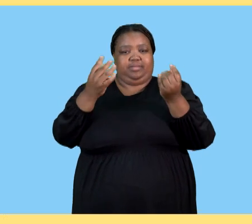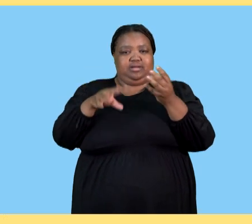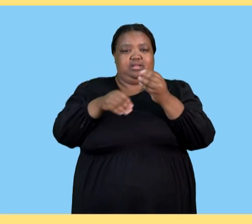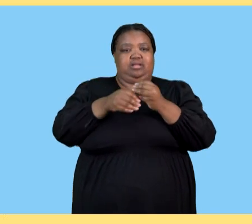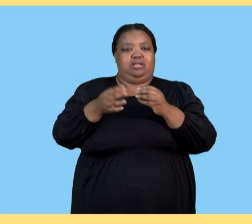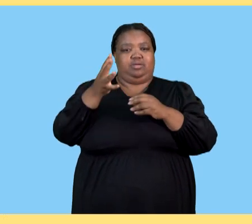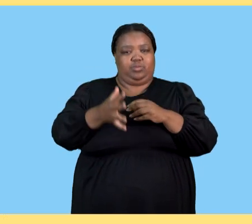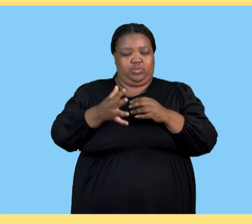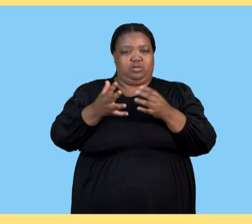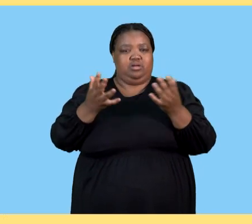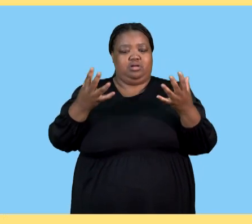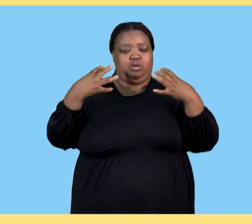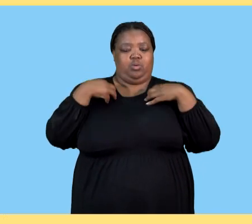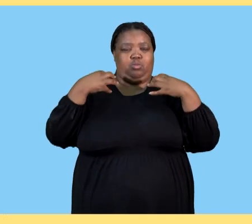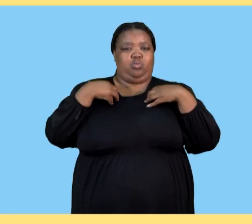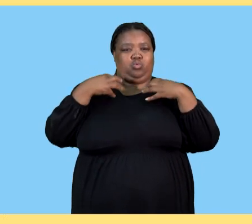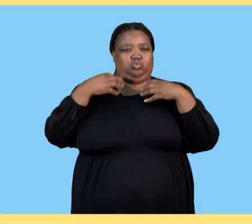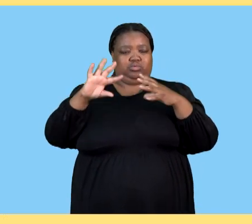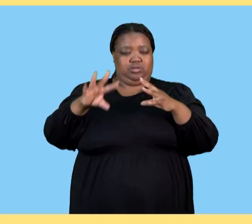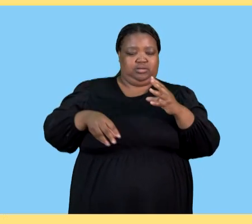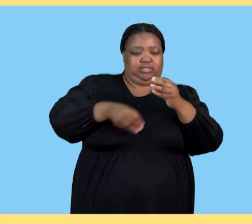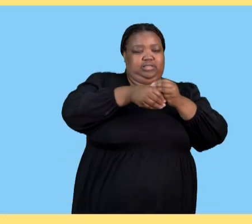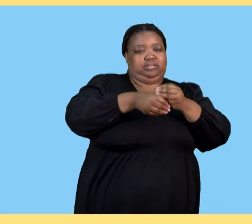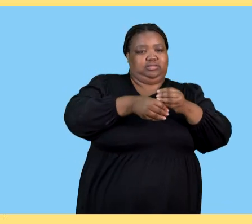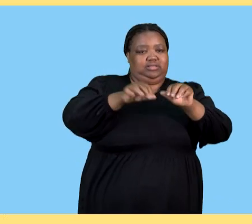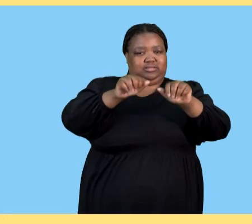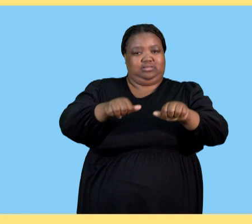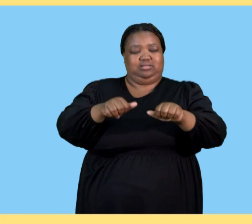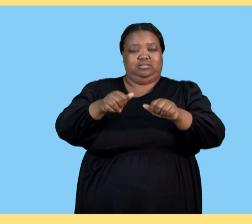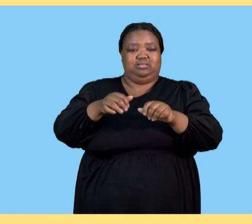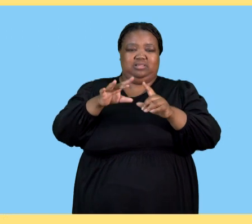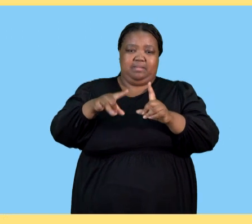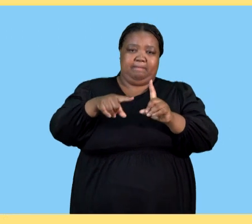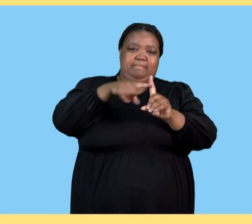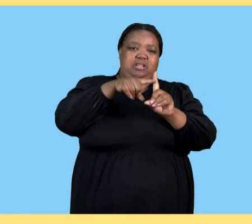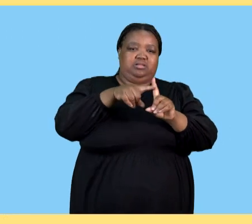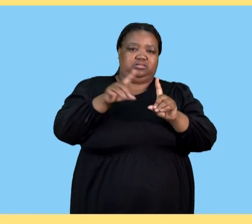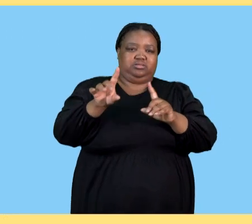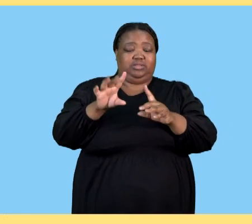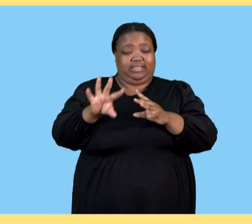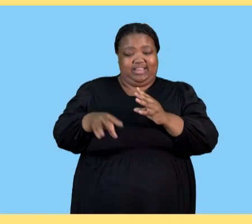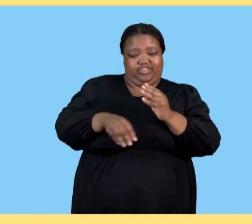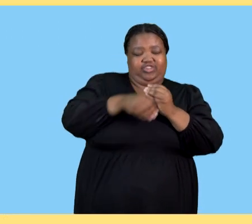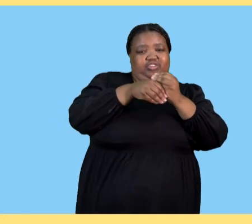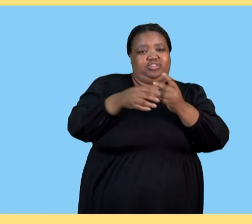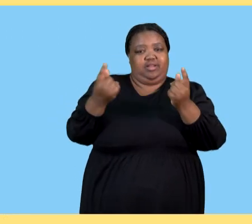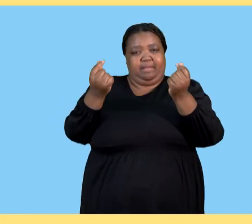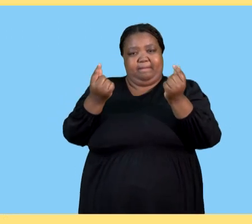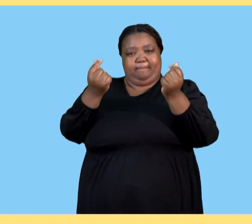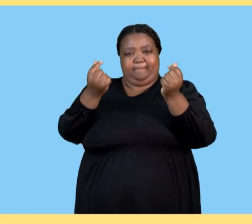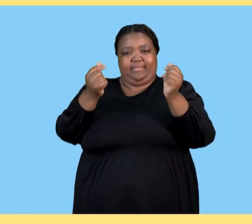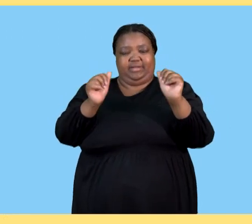capital that the owner has contributed. So I'll come and say plus additional capital